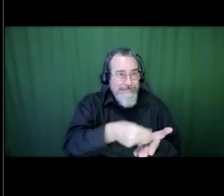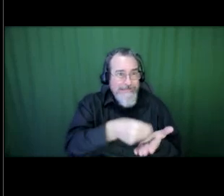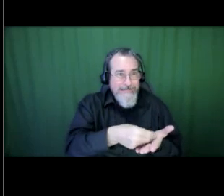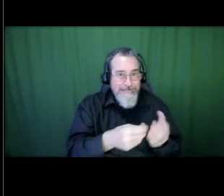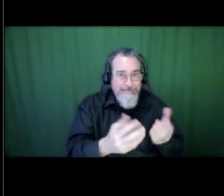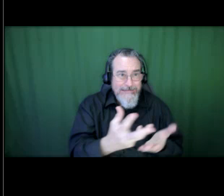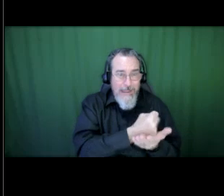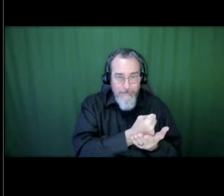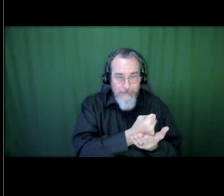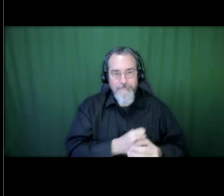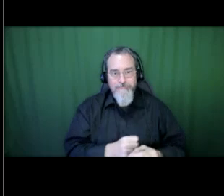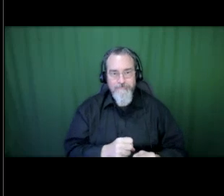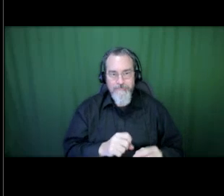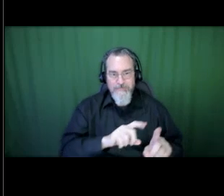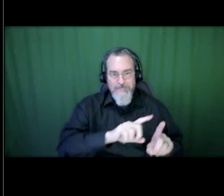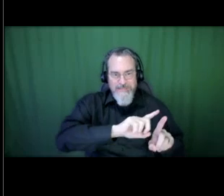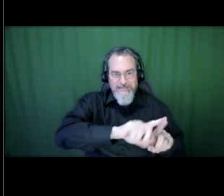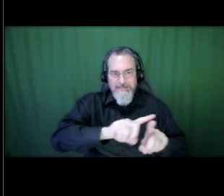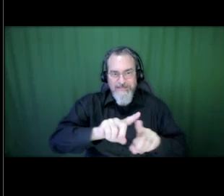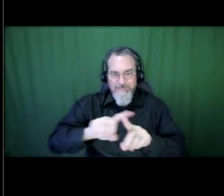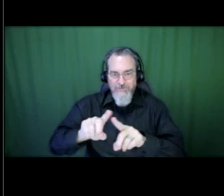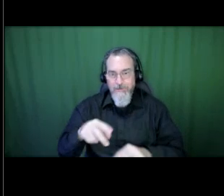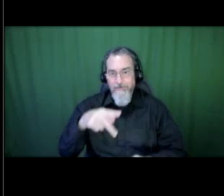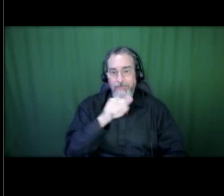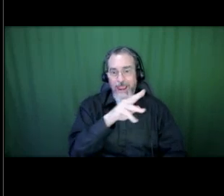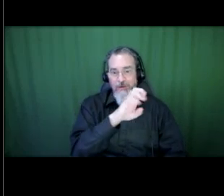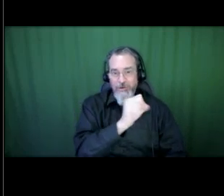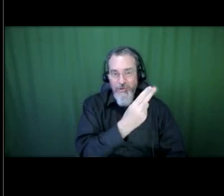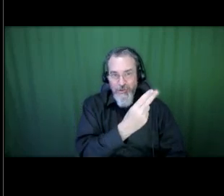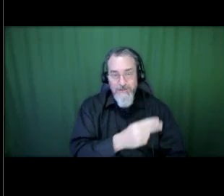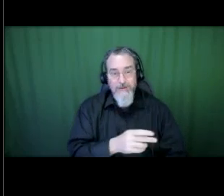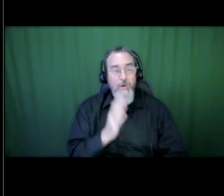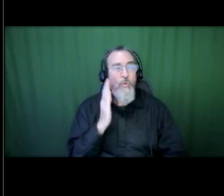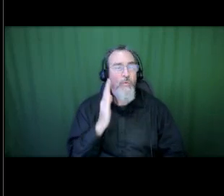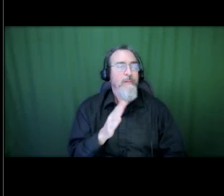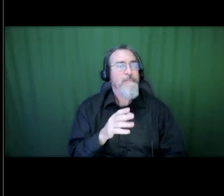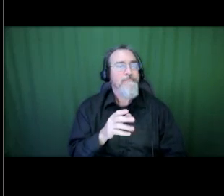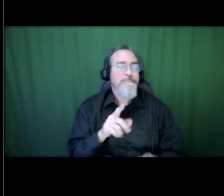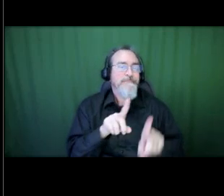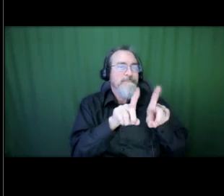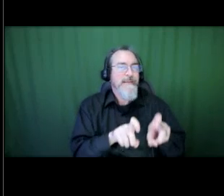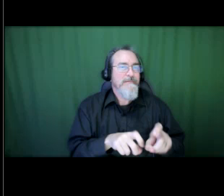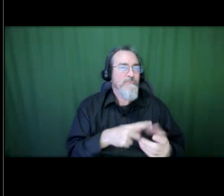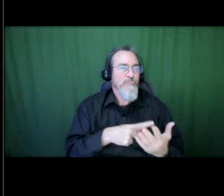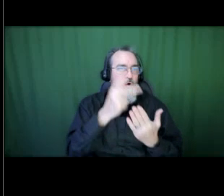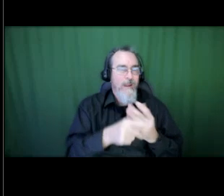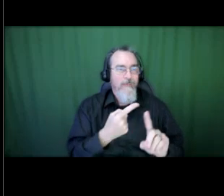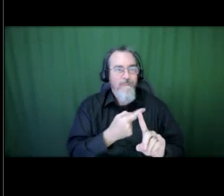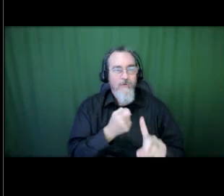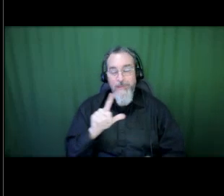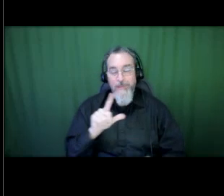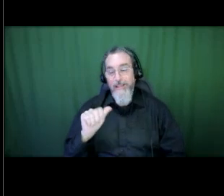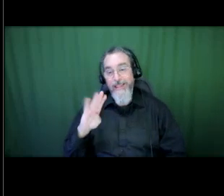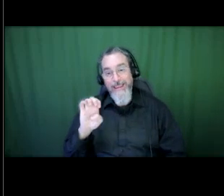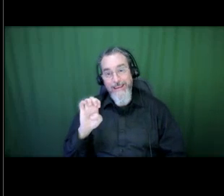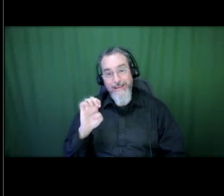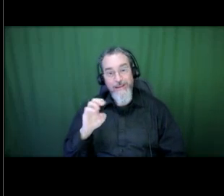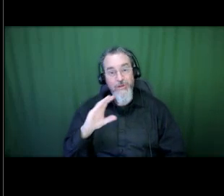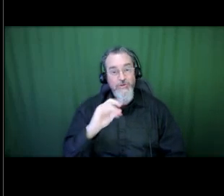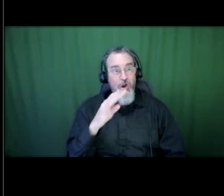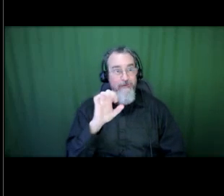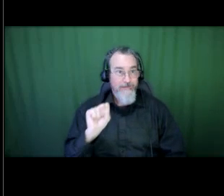Parish. We'll be piloting the program out of Lake Charles, Louisiana. The goal is to gear up for